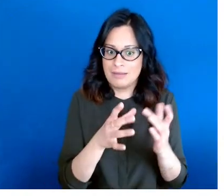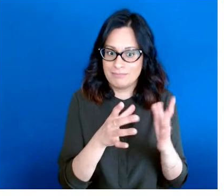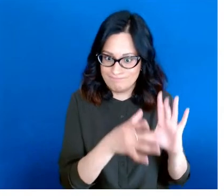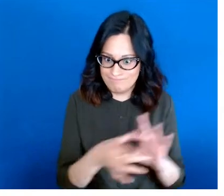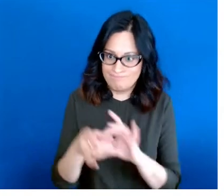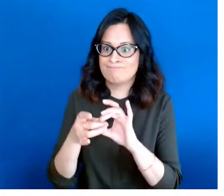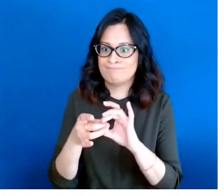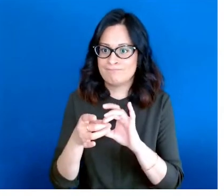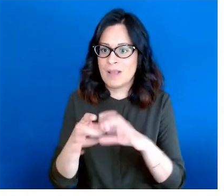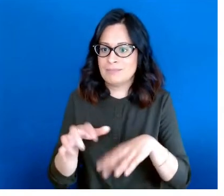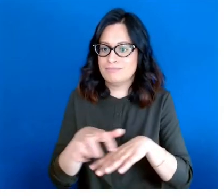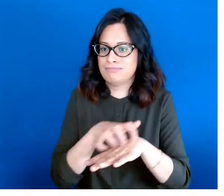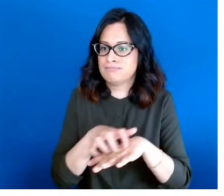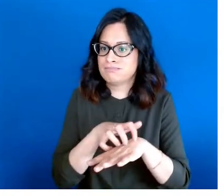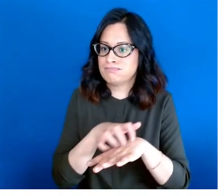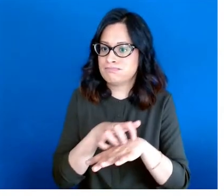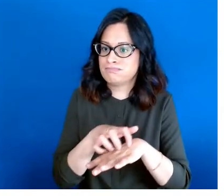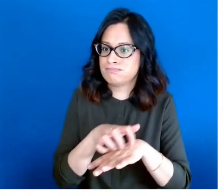eczema.